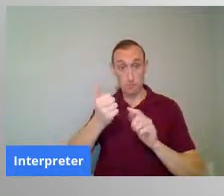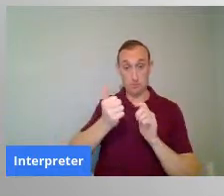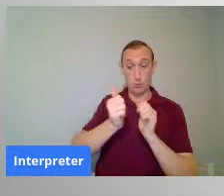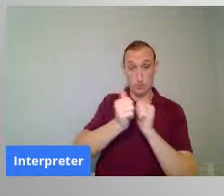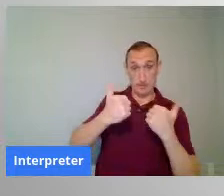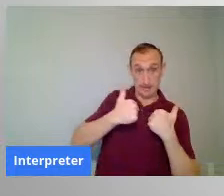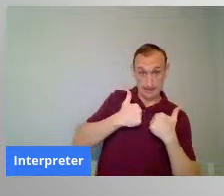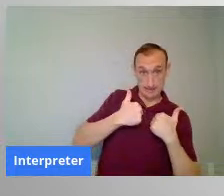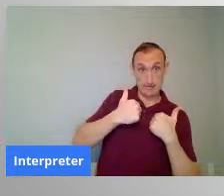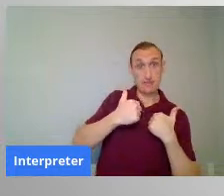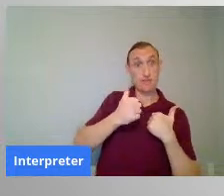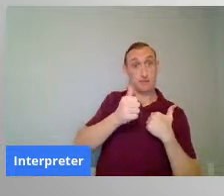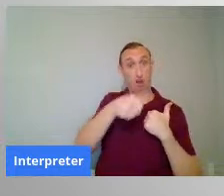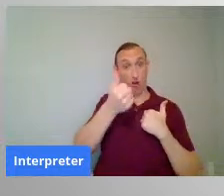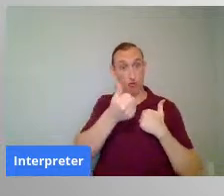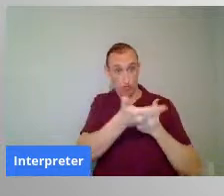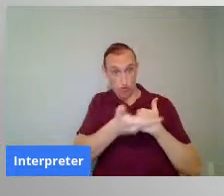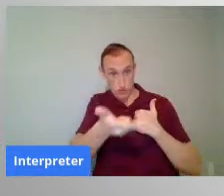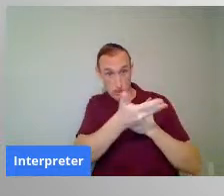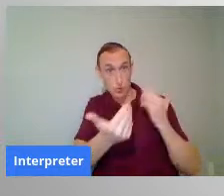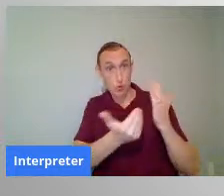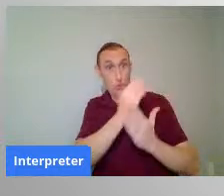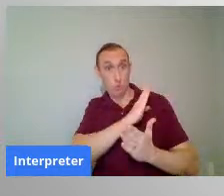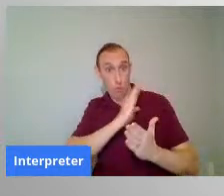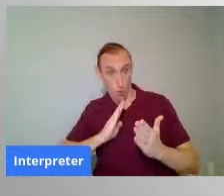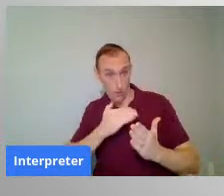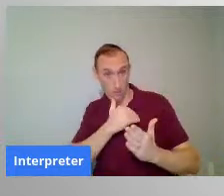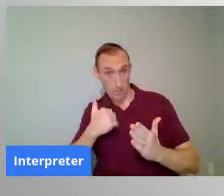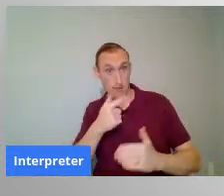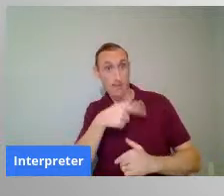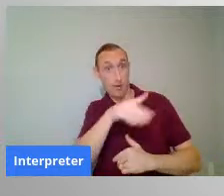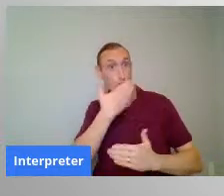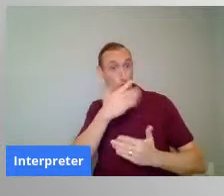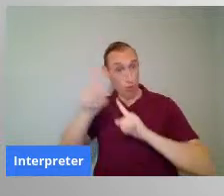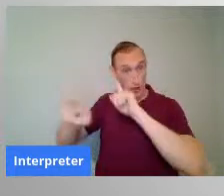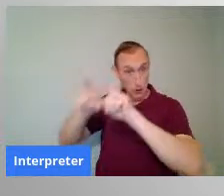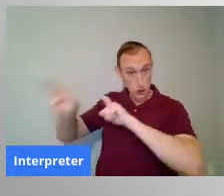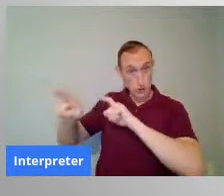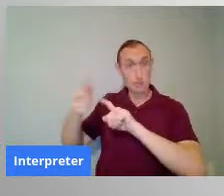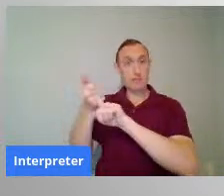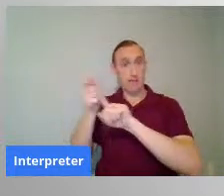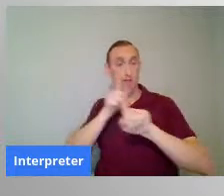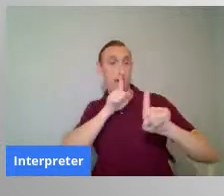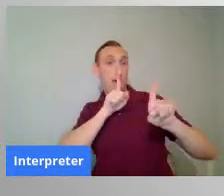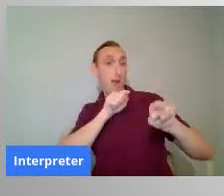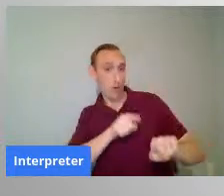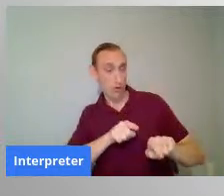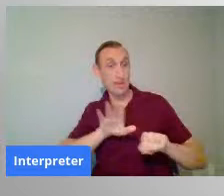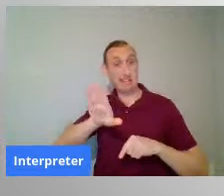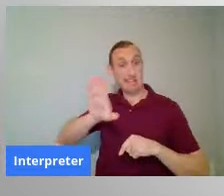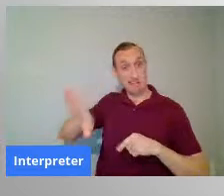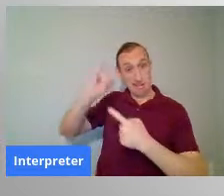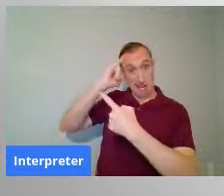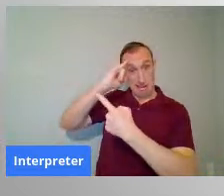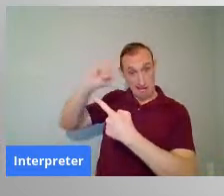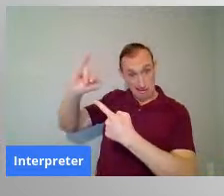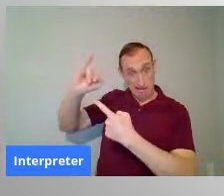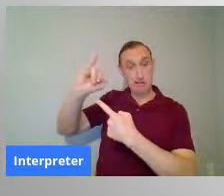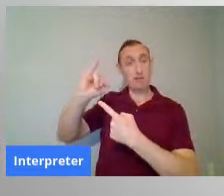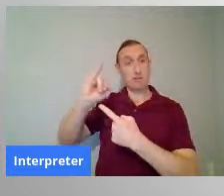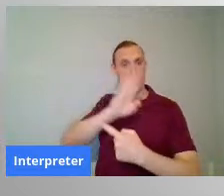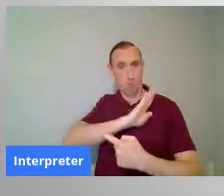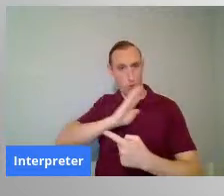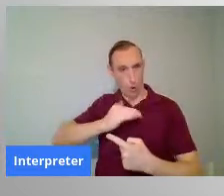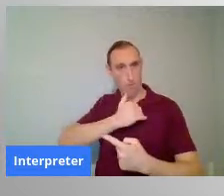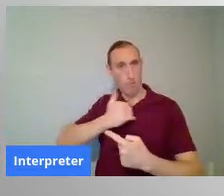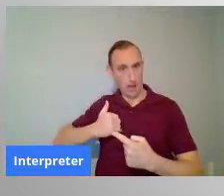members. I think they had some really good questions and those questions were answered. So again, I think his idea of having board members come through and at